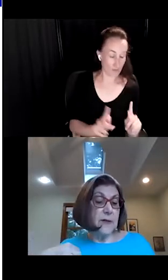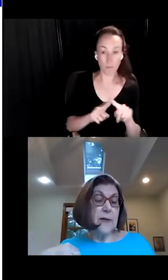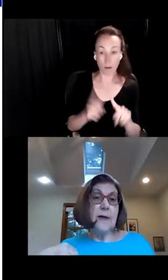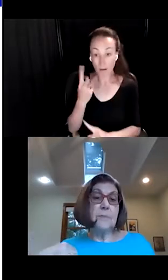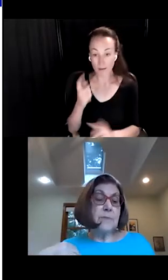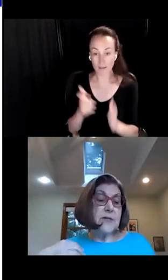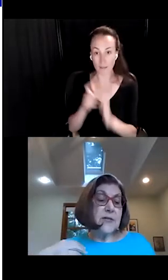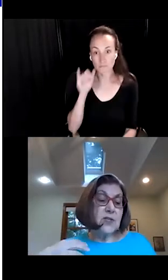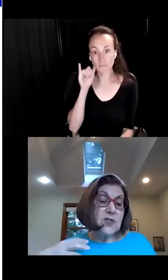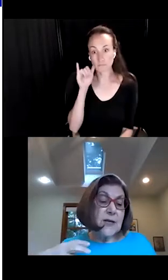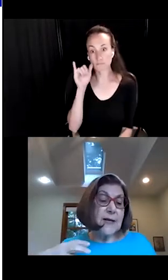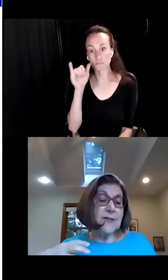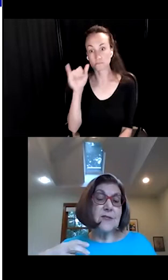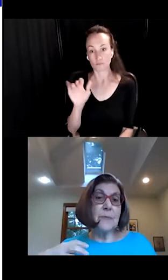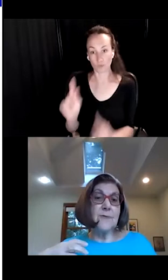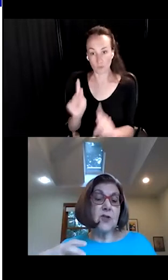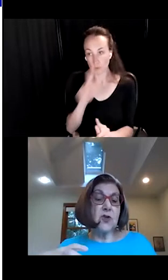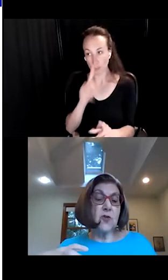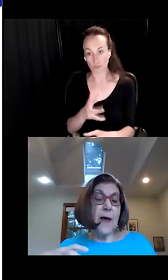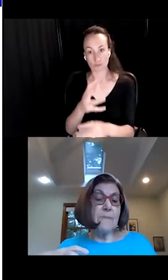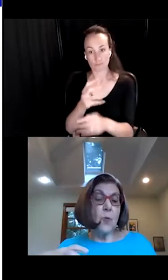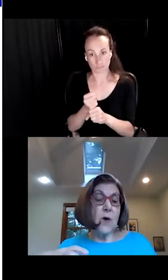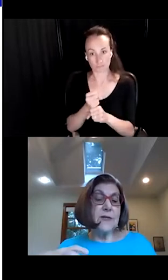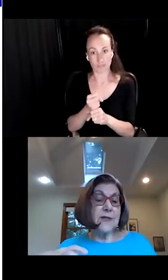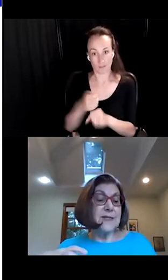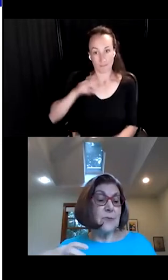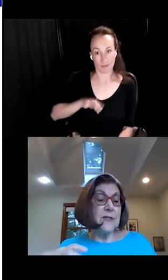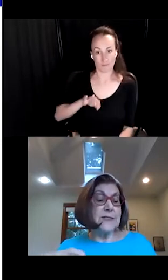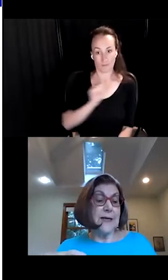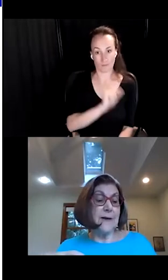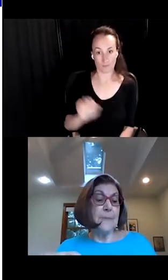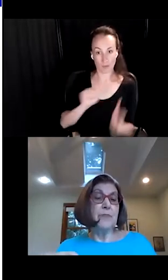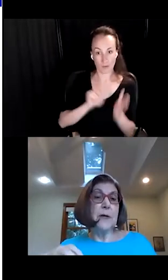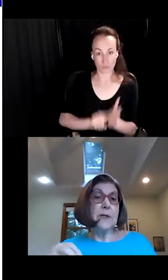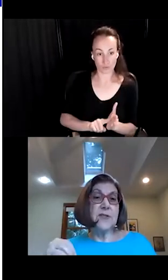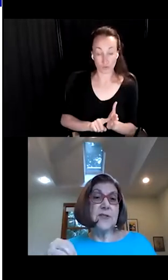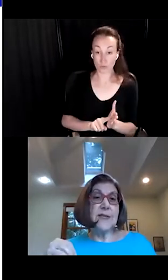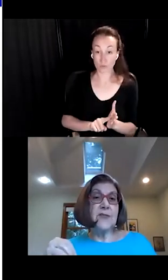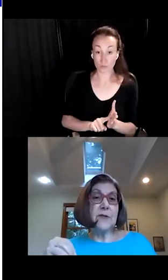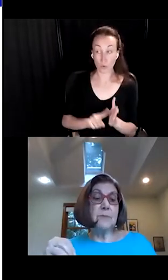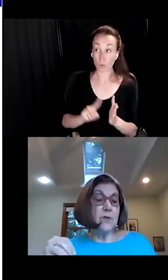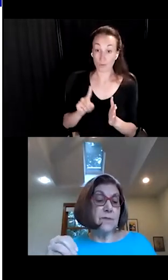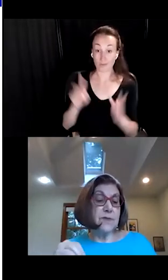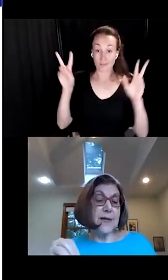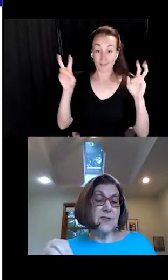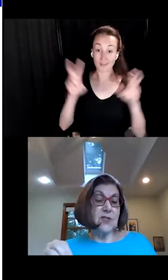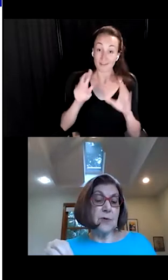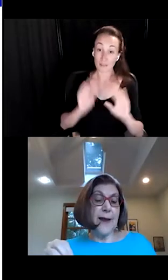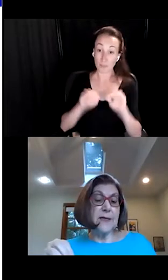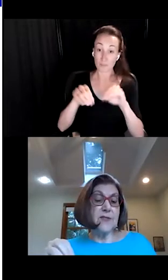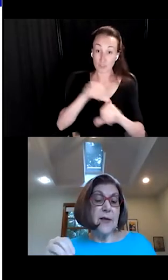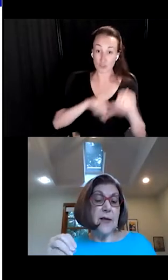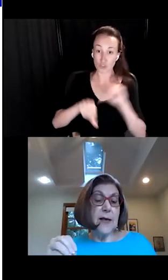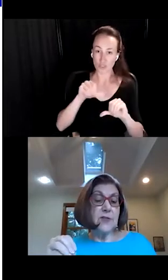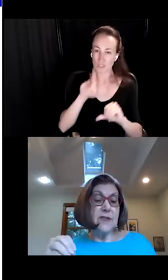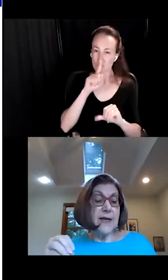ways. Implementation science is about describing what does it really take to successfully move from science to